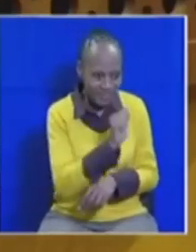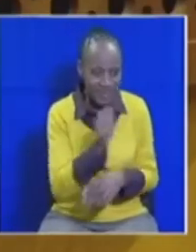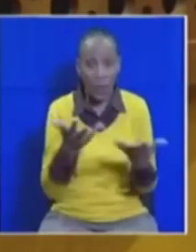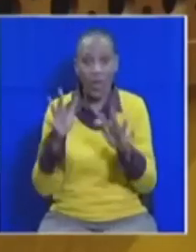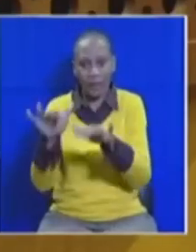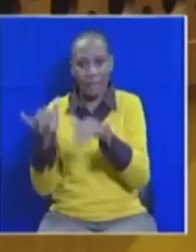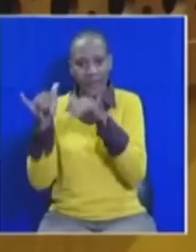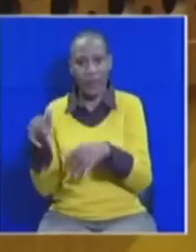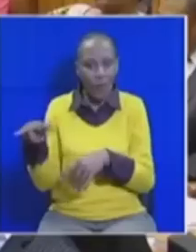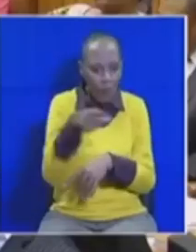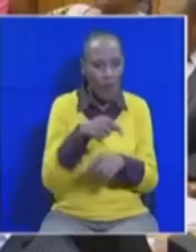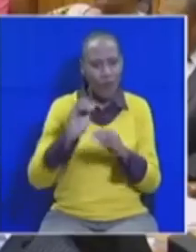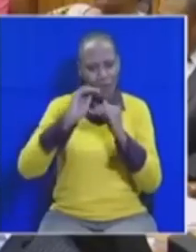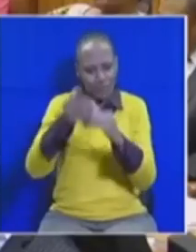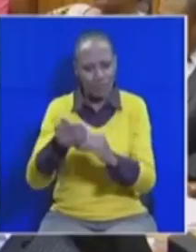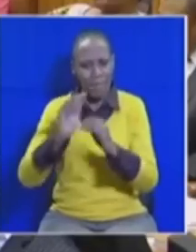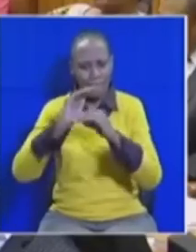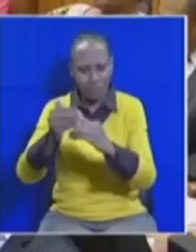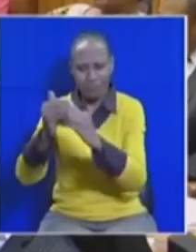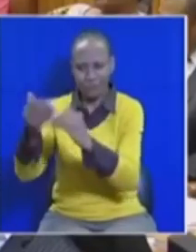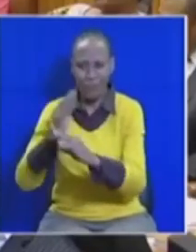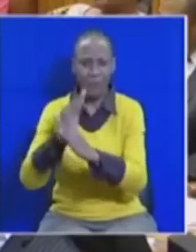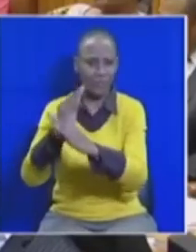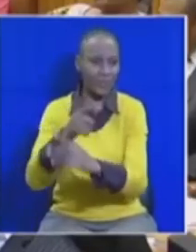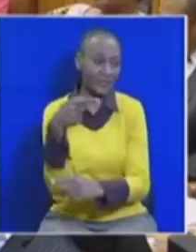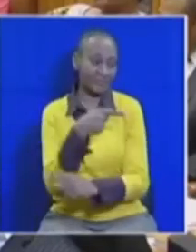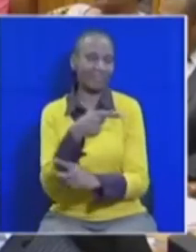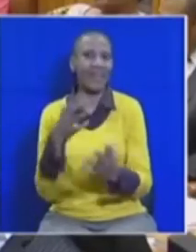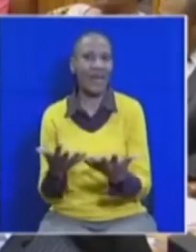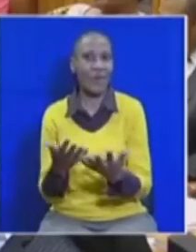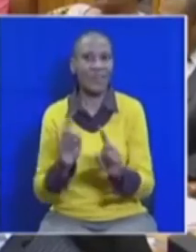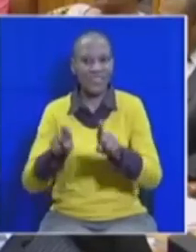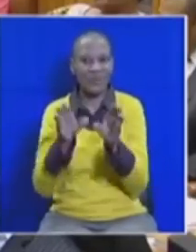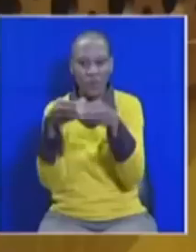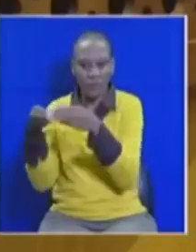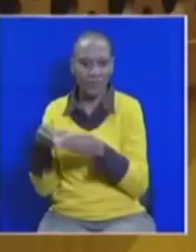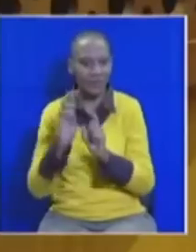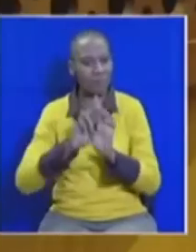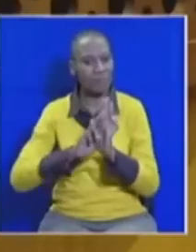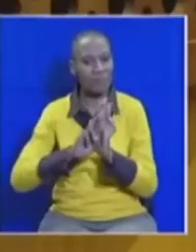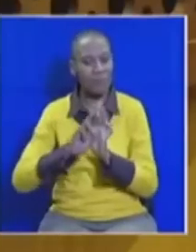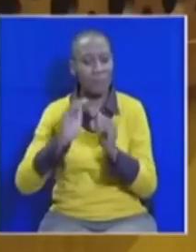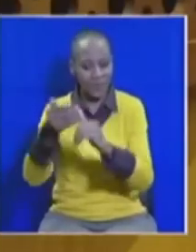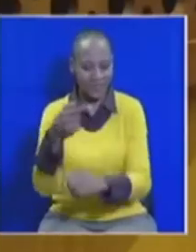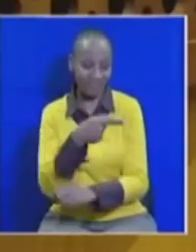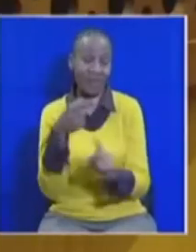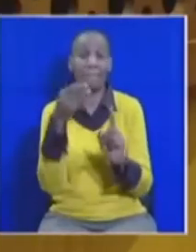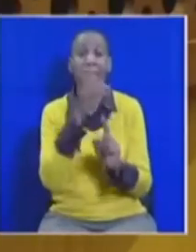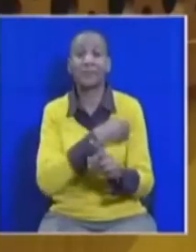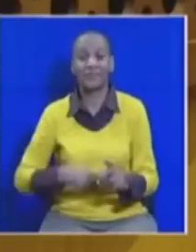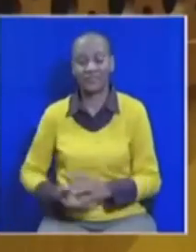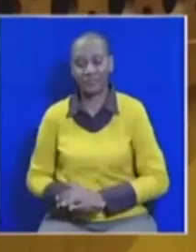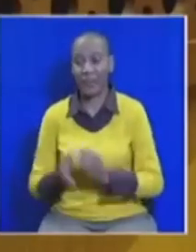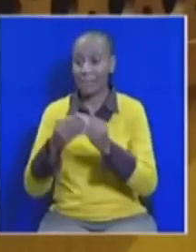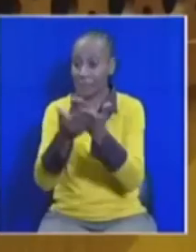defend him with his unconstitutional ad hoc committees. Honorable members, today is a